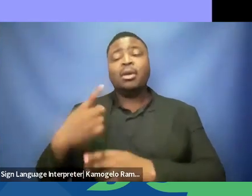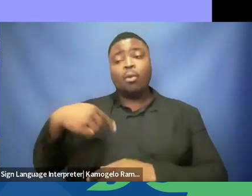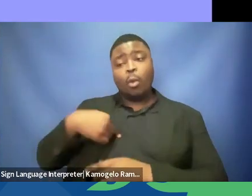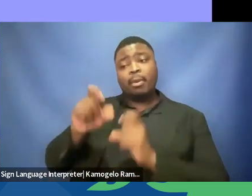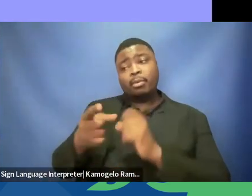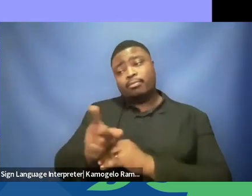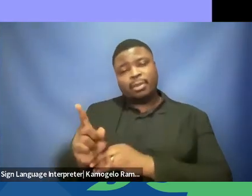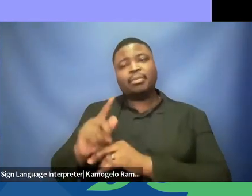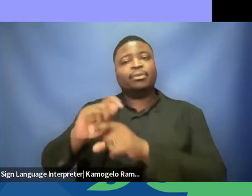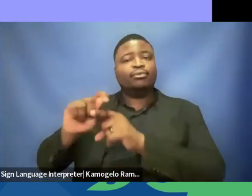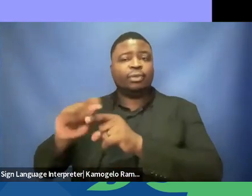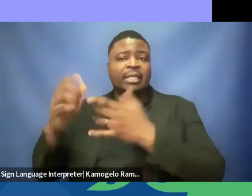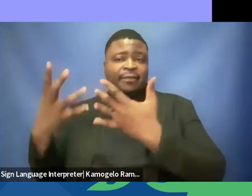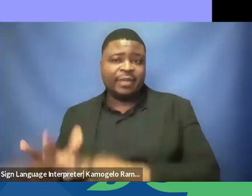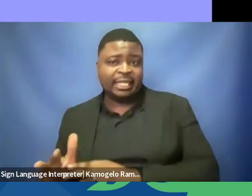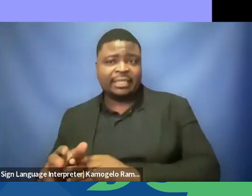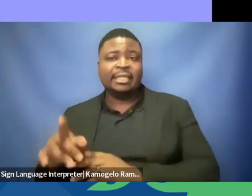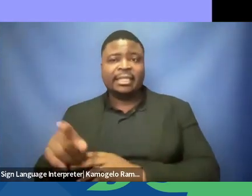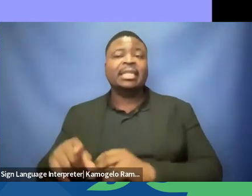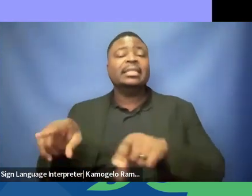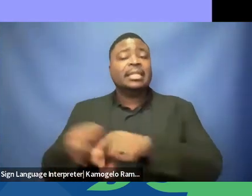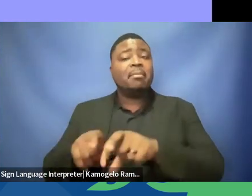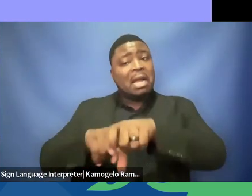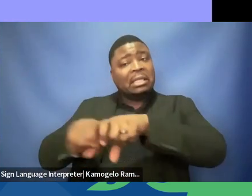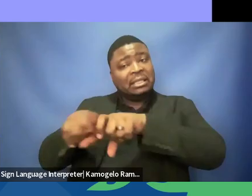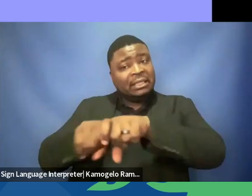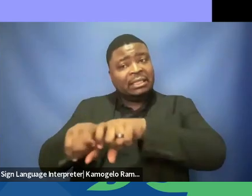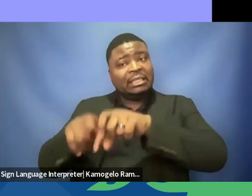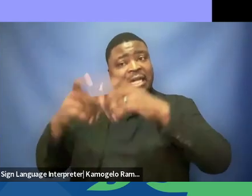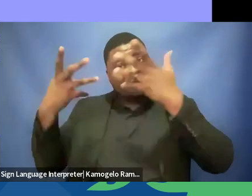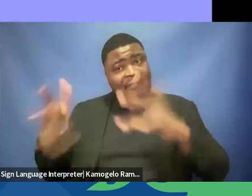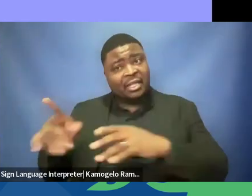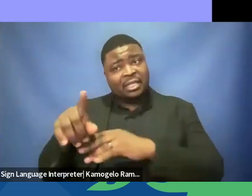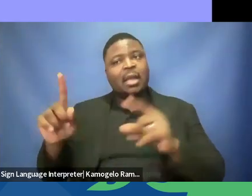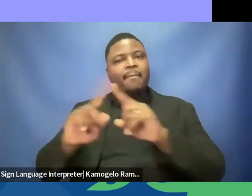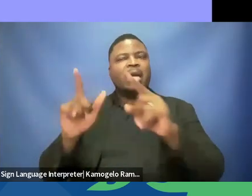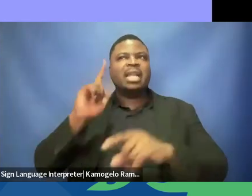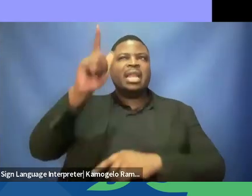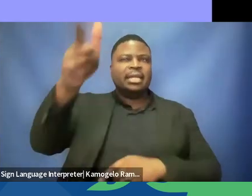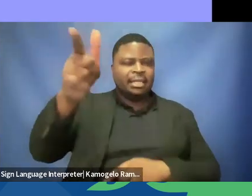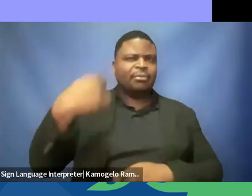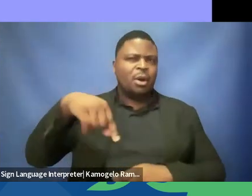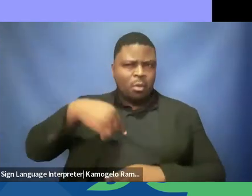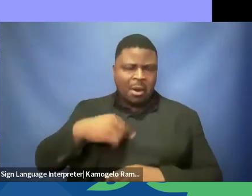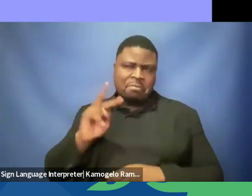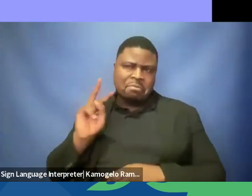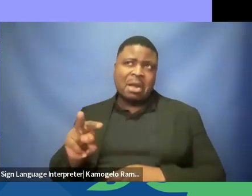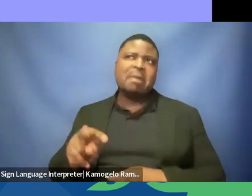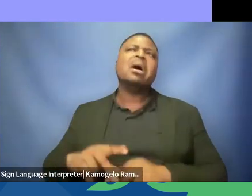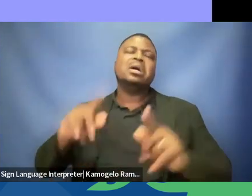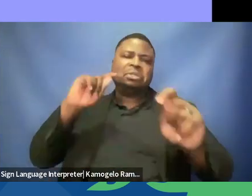it, when we did the post-test, we found that there was a change, that there was low, reduced depression.